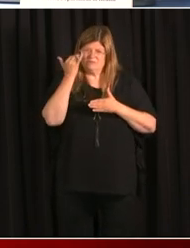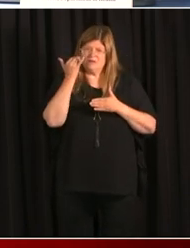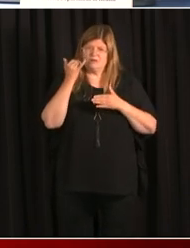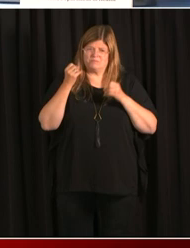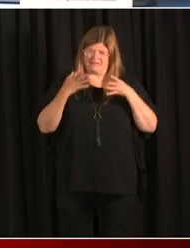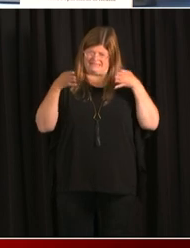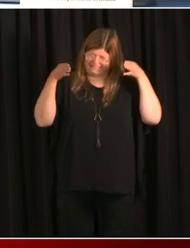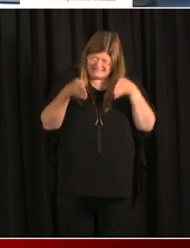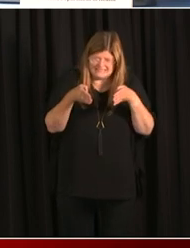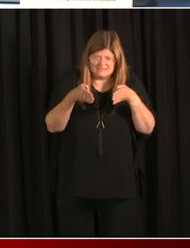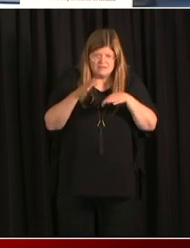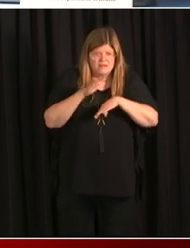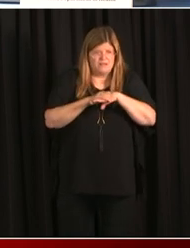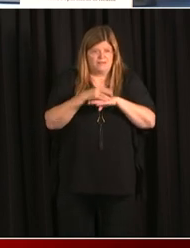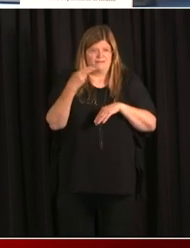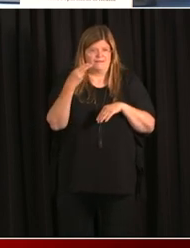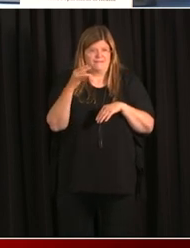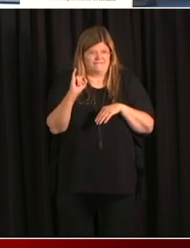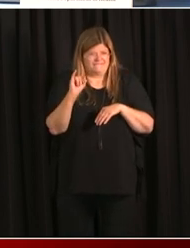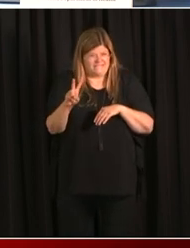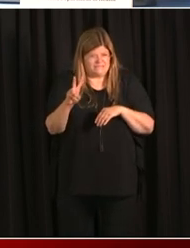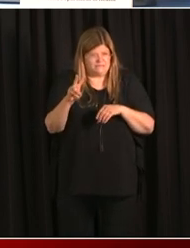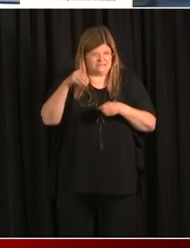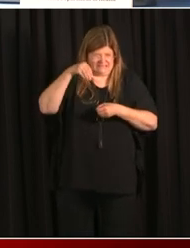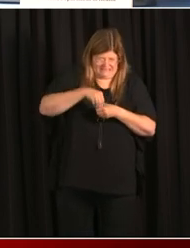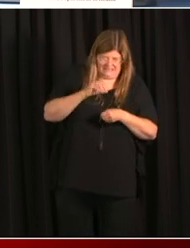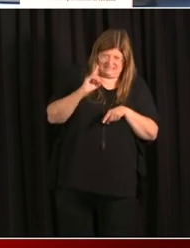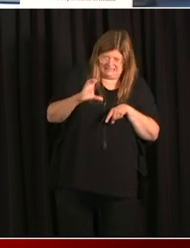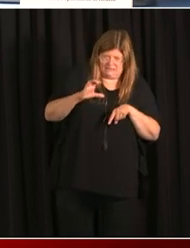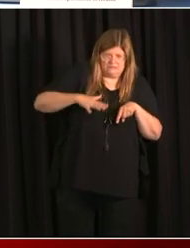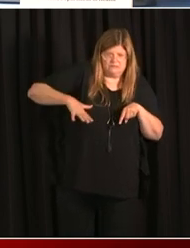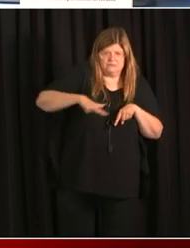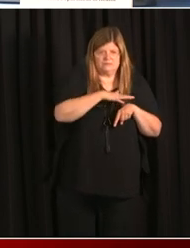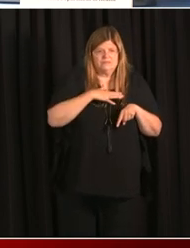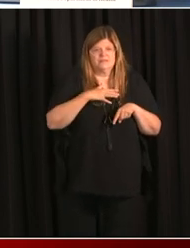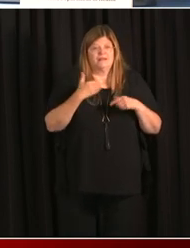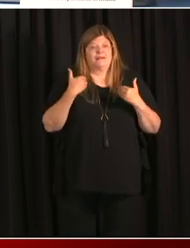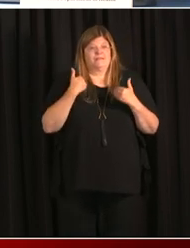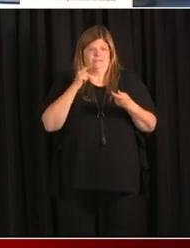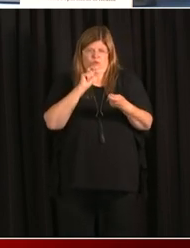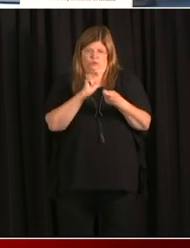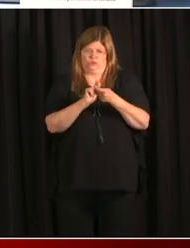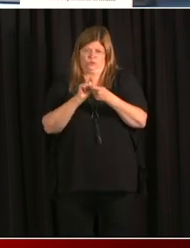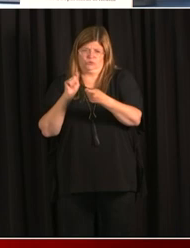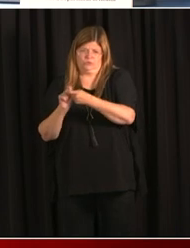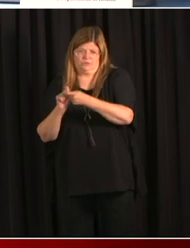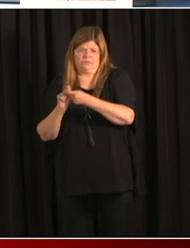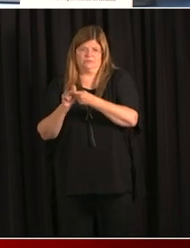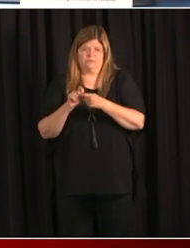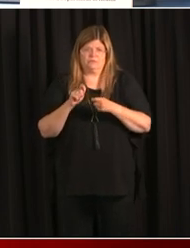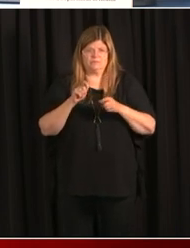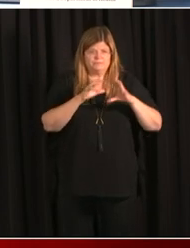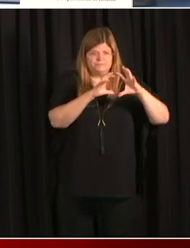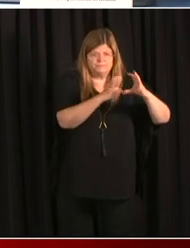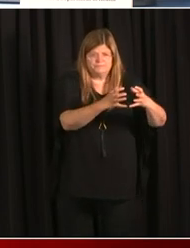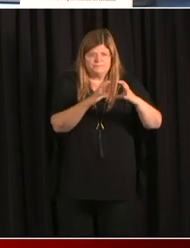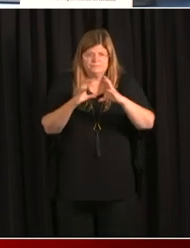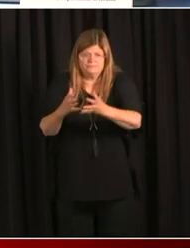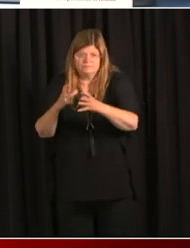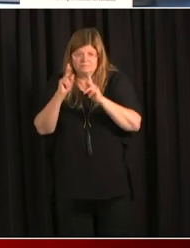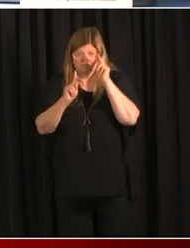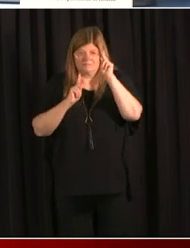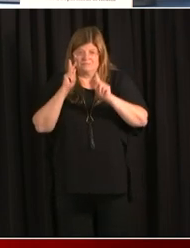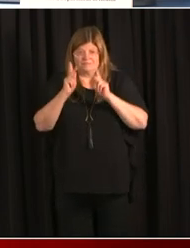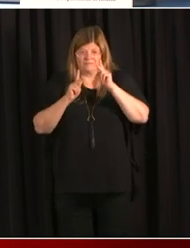lot of focus on HIV in the District of Columbia. And we have certain subpopulations in the district where